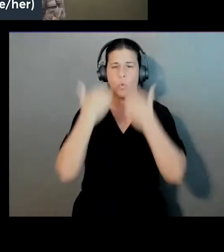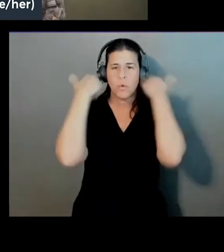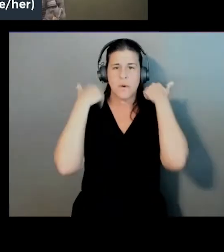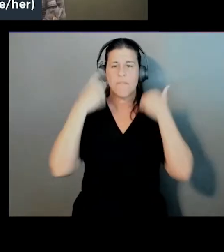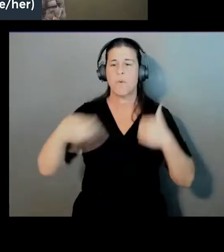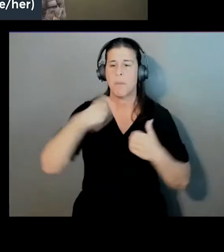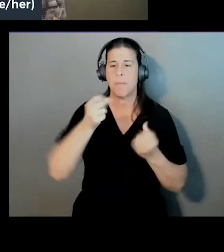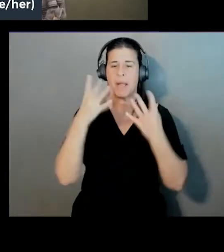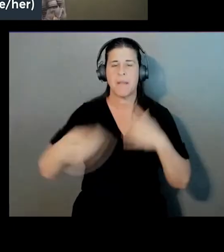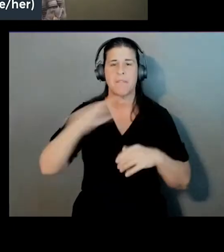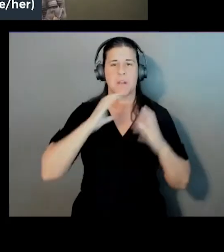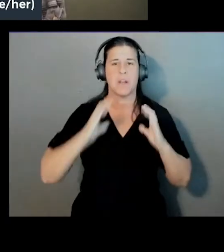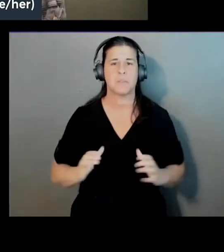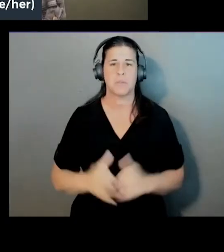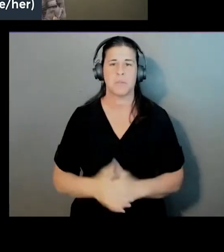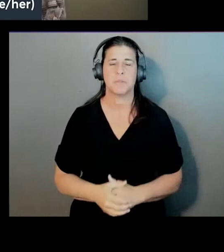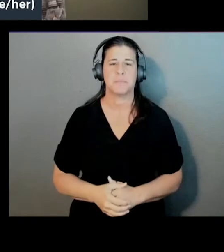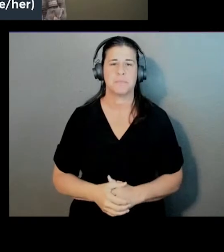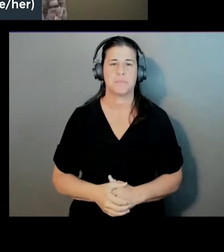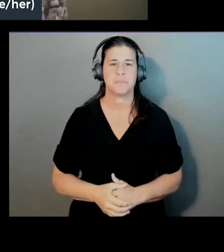customers.